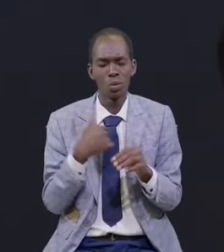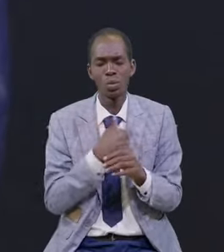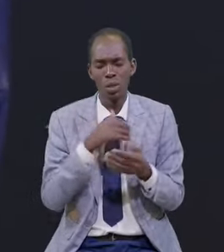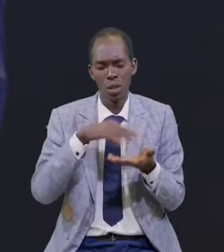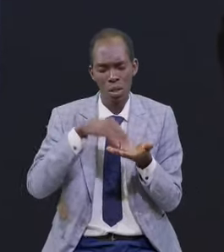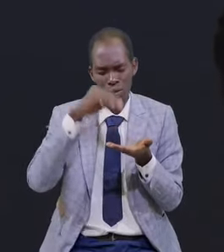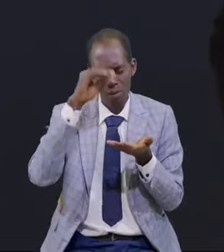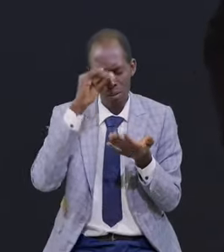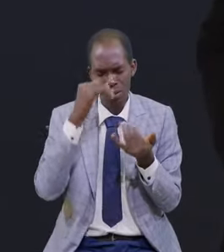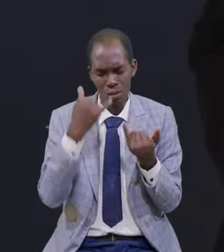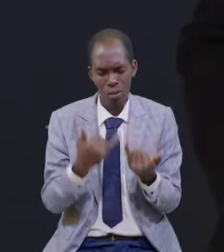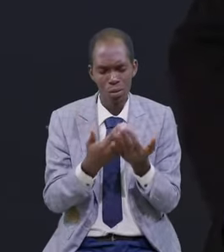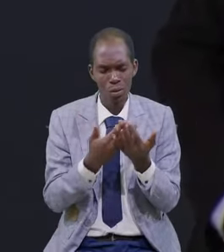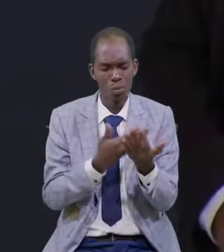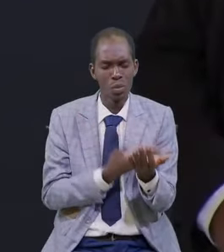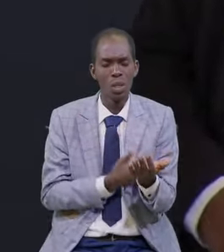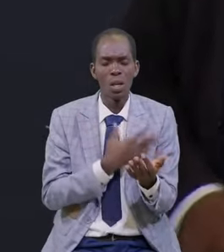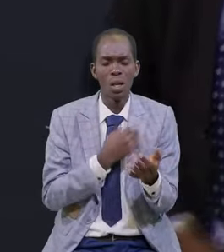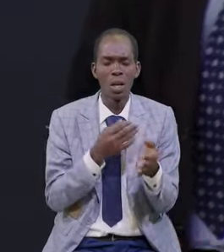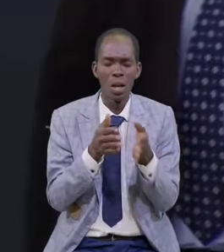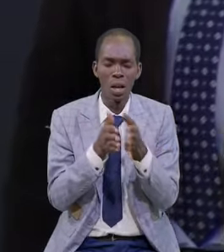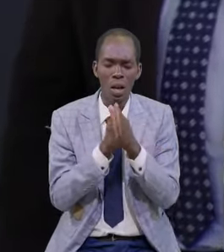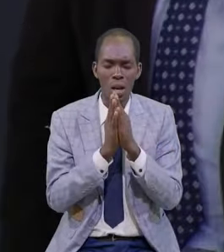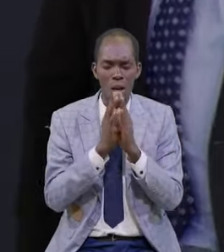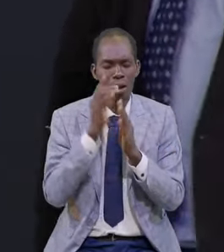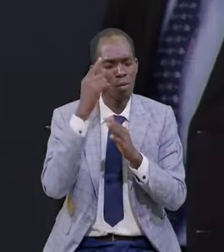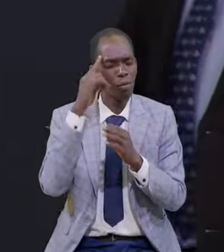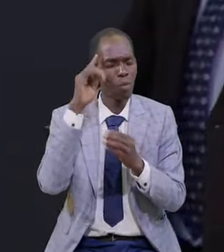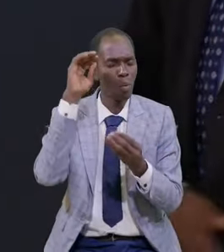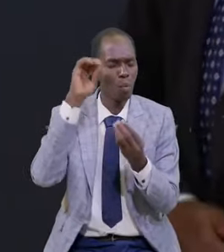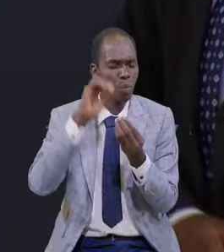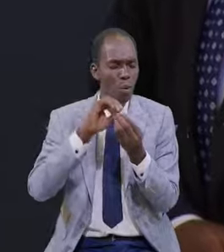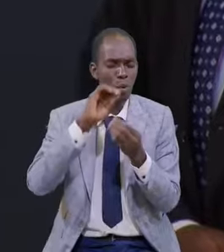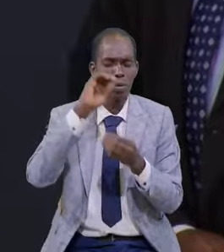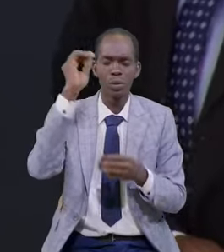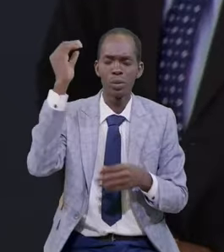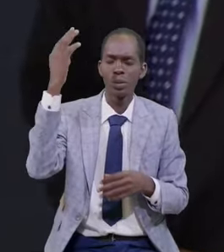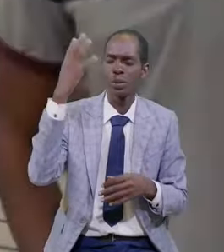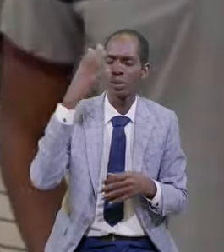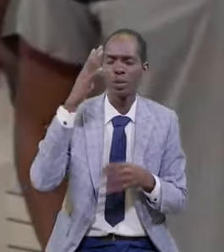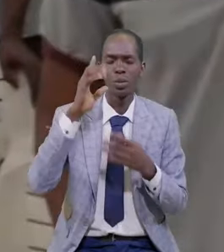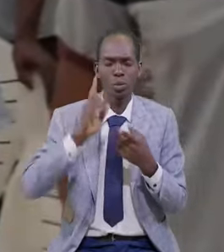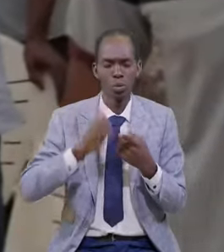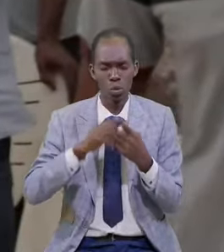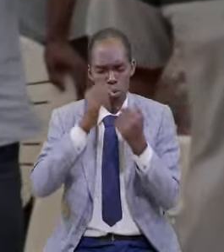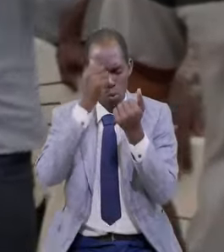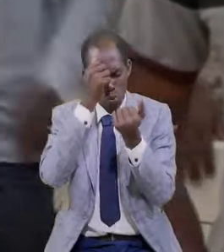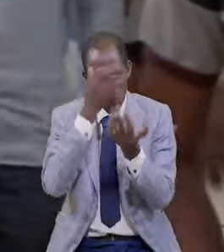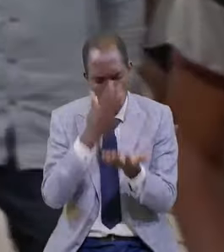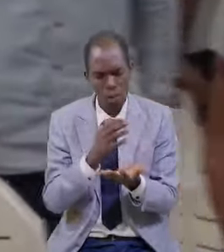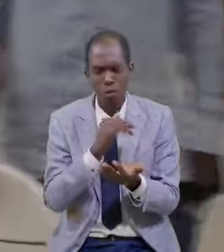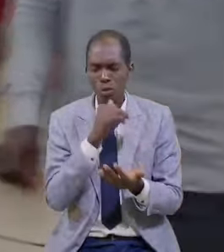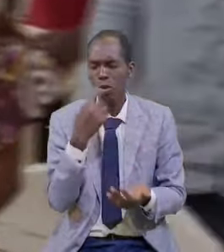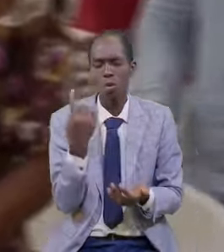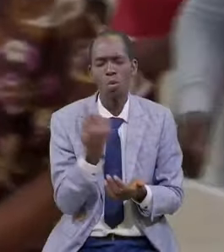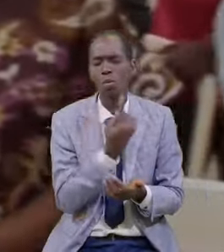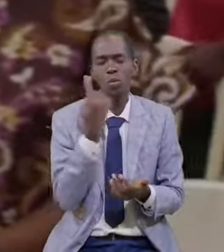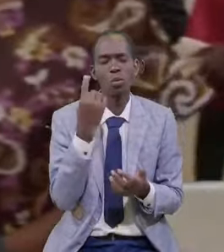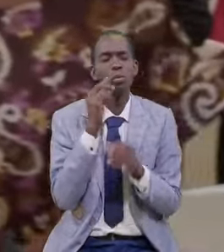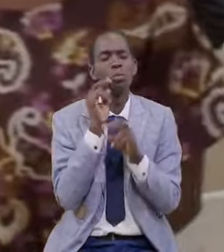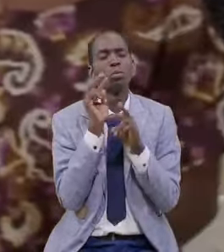ask for Grace to be doers of his words and not the hearers alone let's appreciate